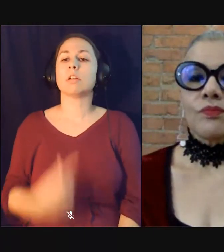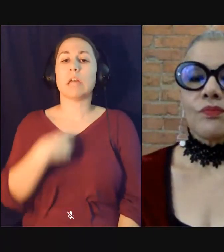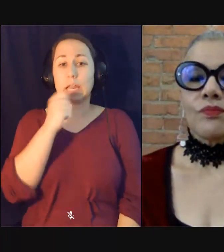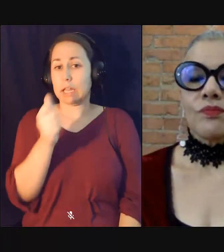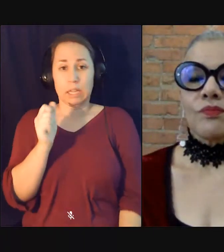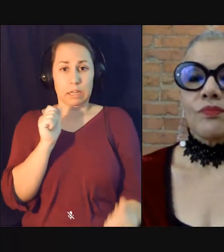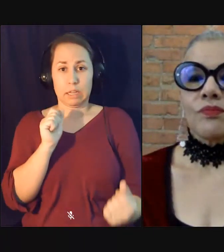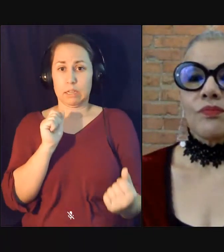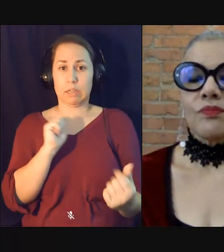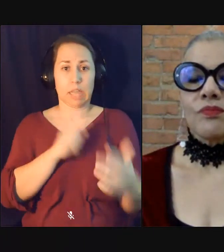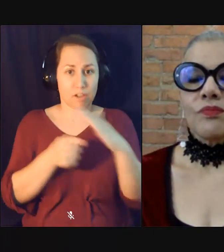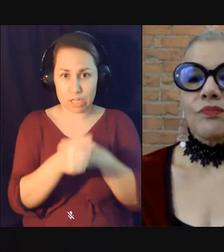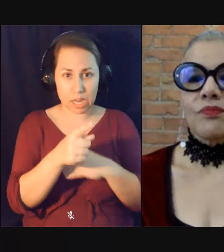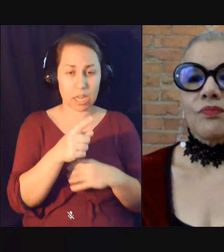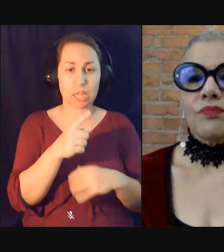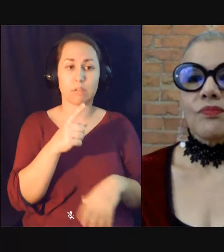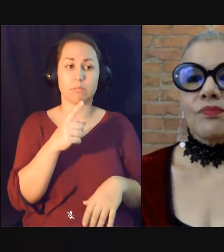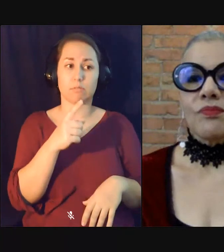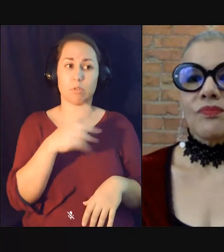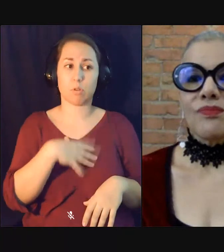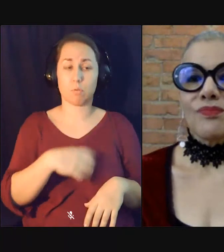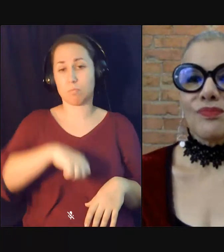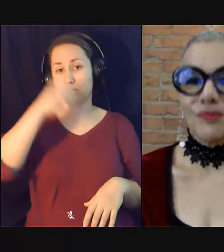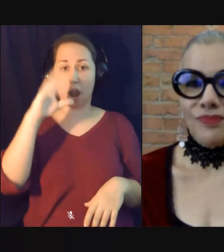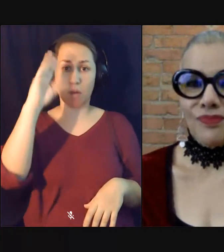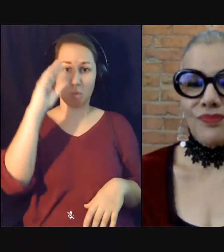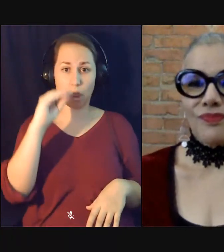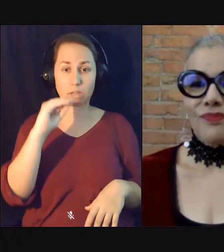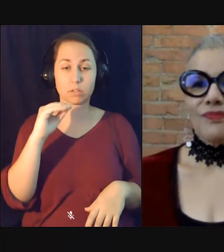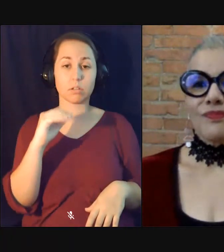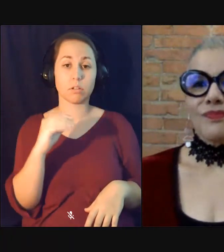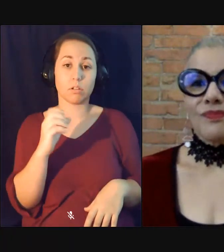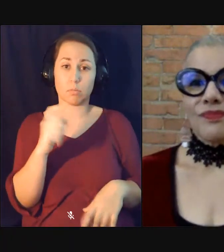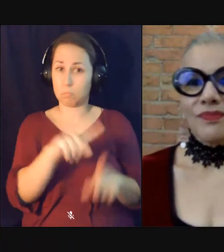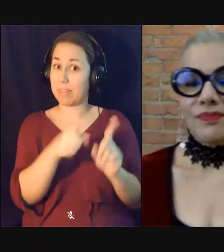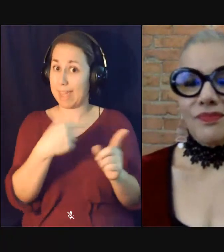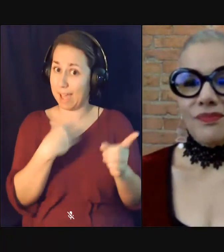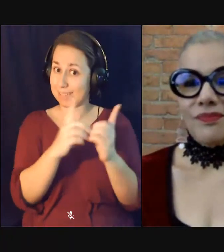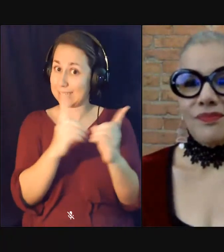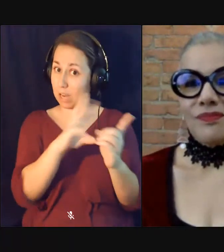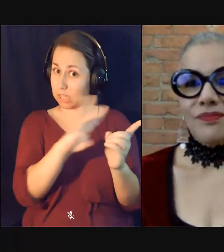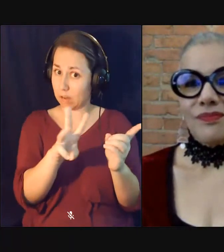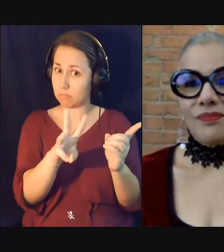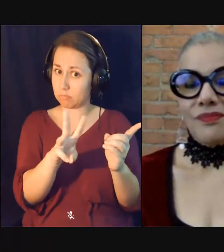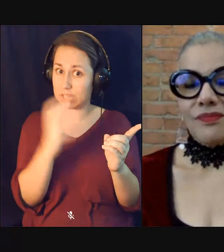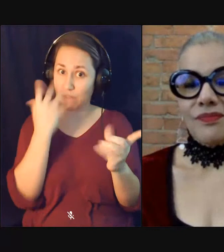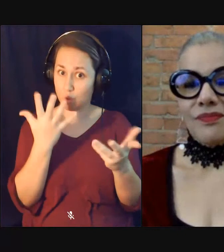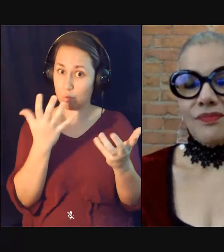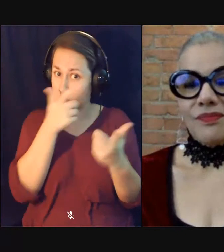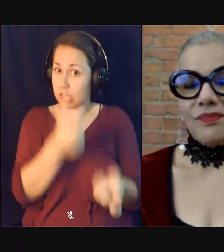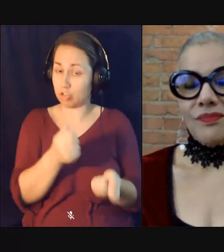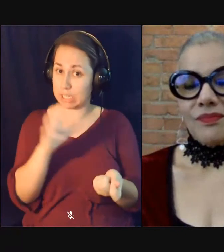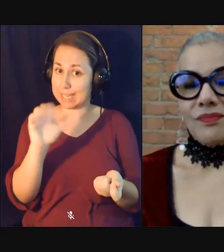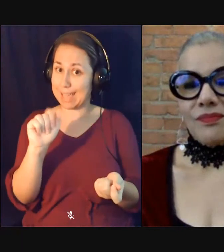them, although they have a dating site. So if anyone is interested in catfishing, check out the Proud Boys dating site. I'm sure it